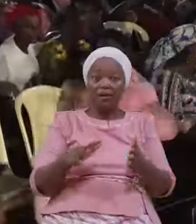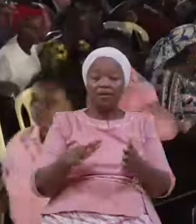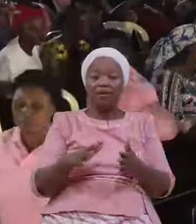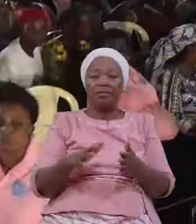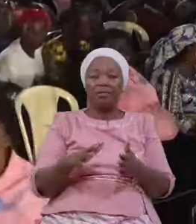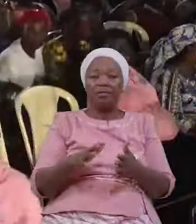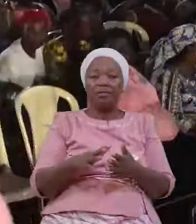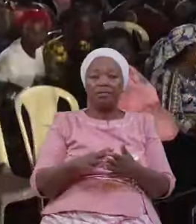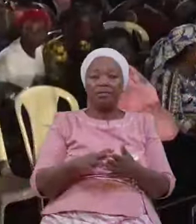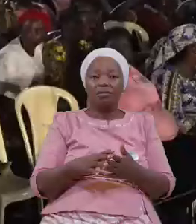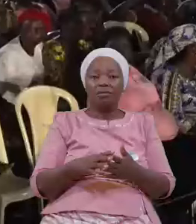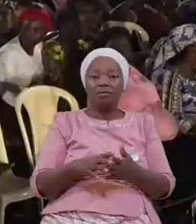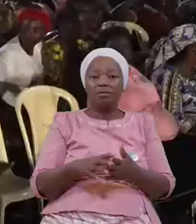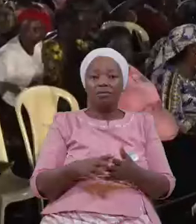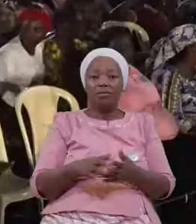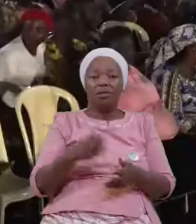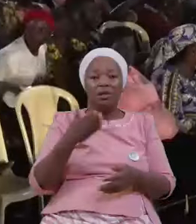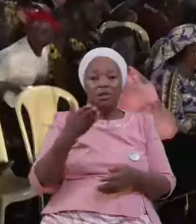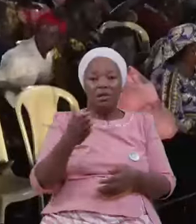there is a package